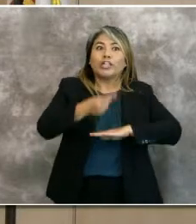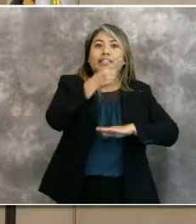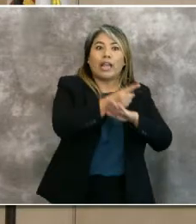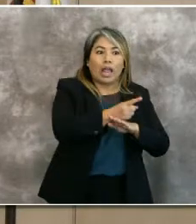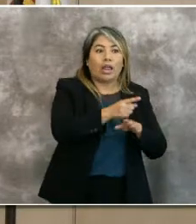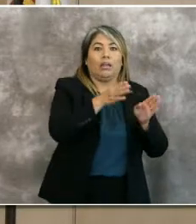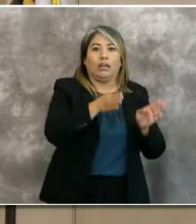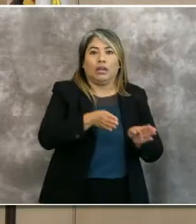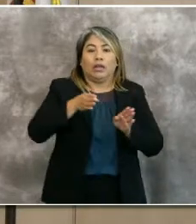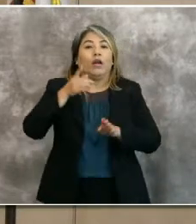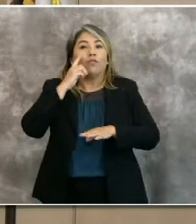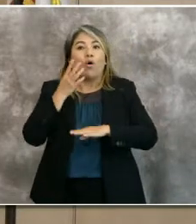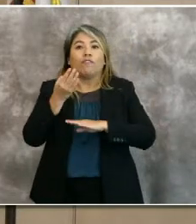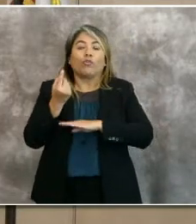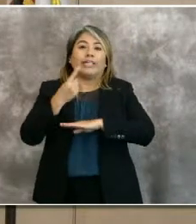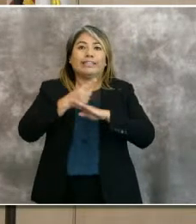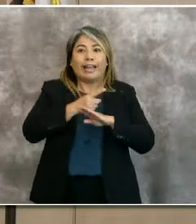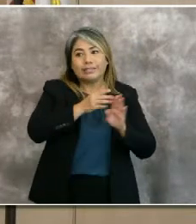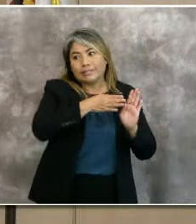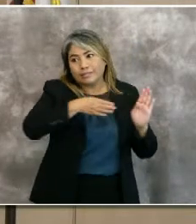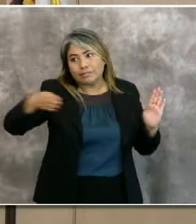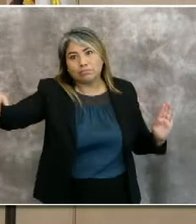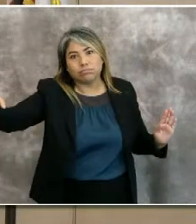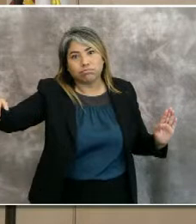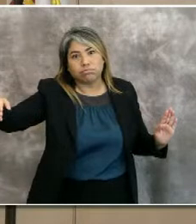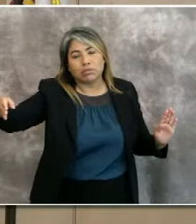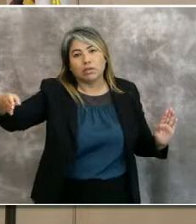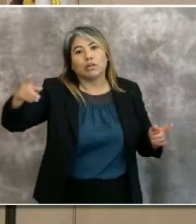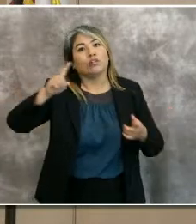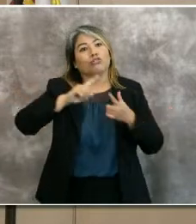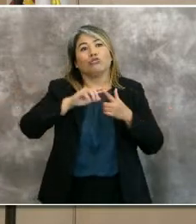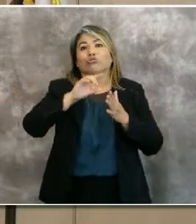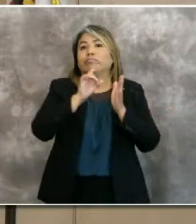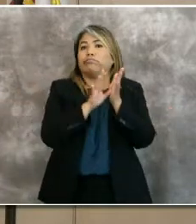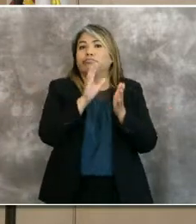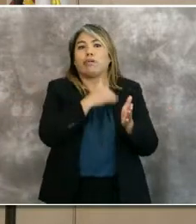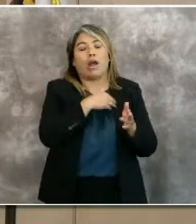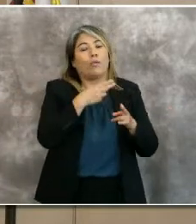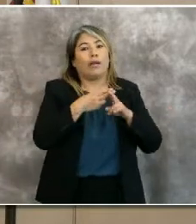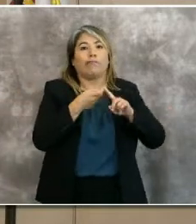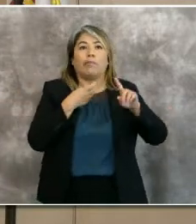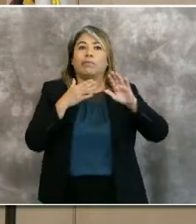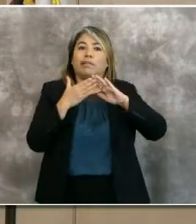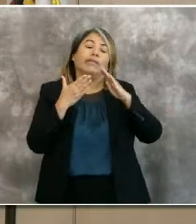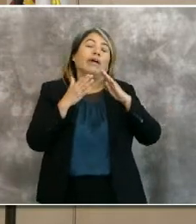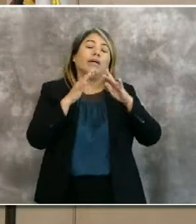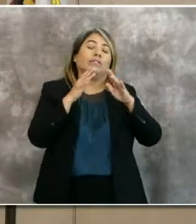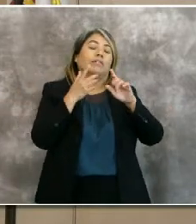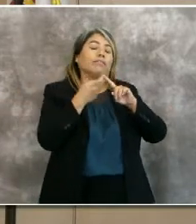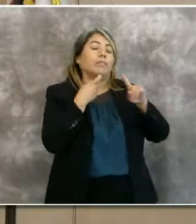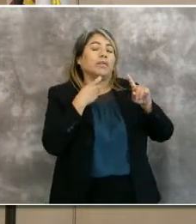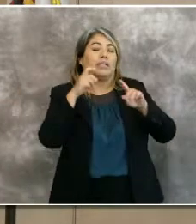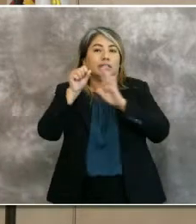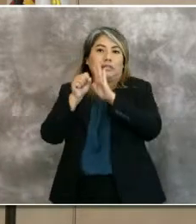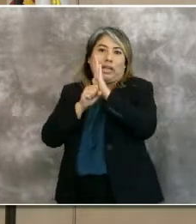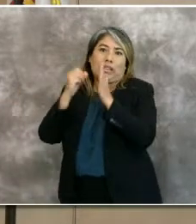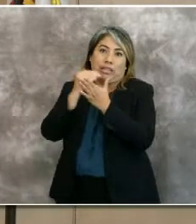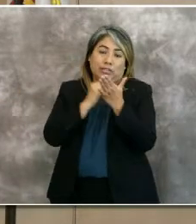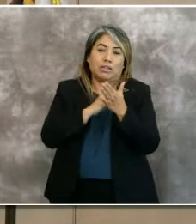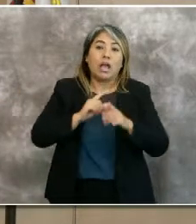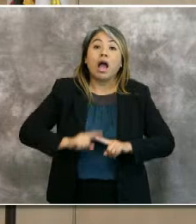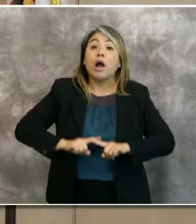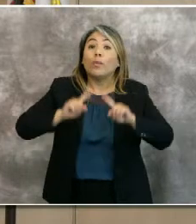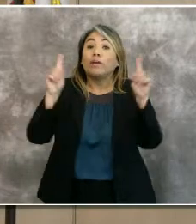for 14 days to get off of the state's list. However, the state